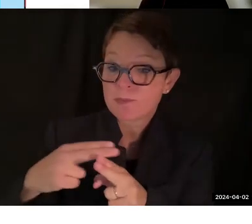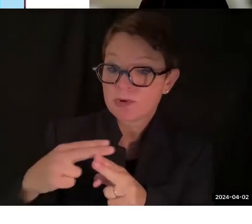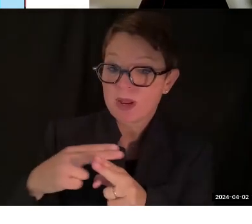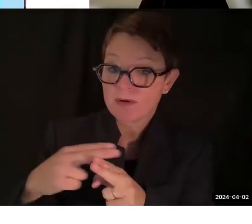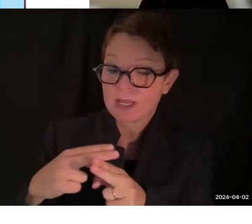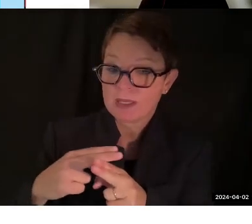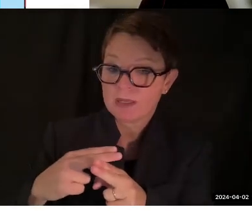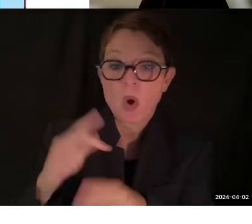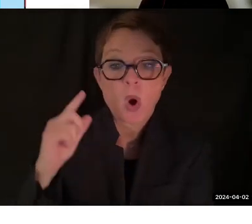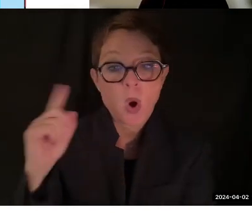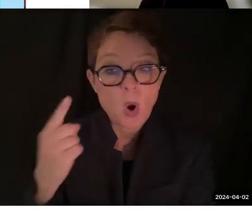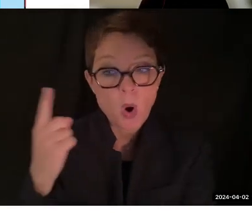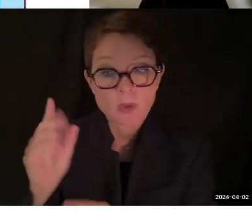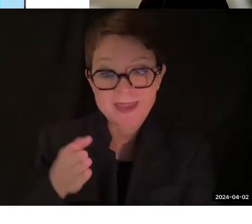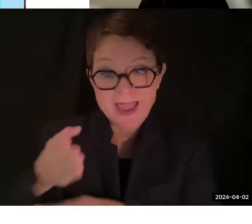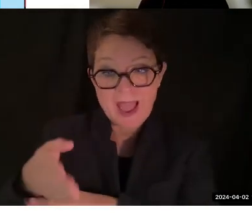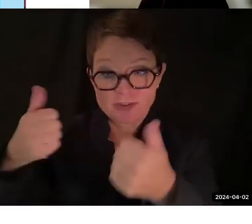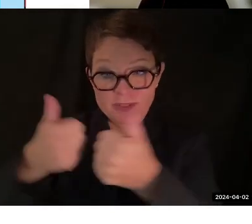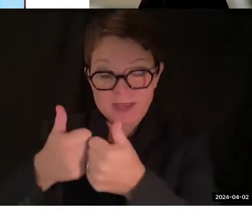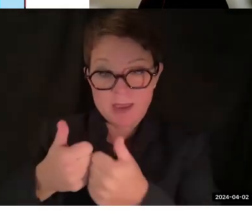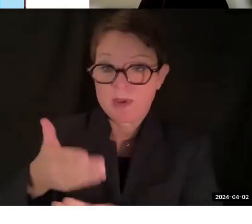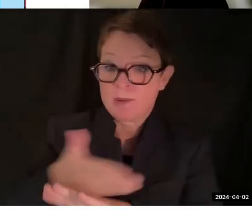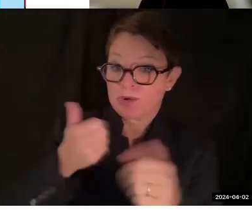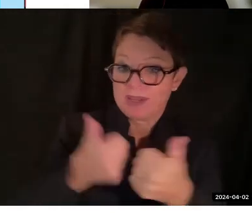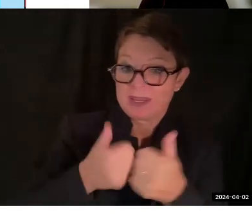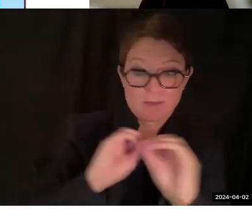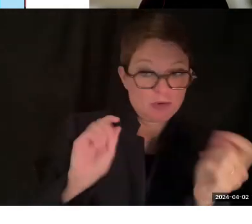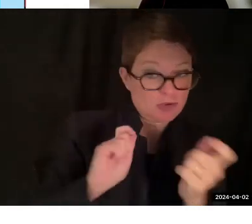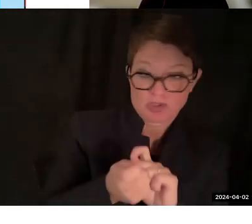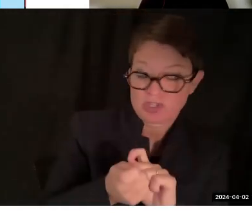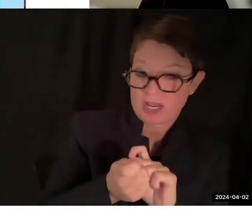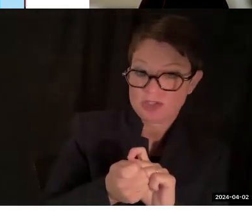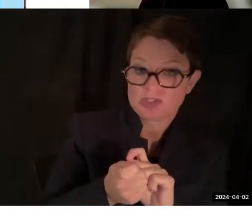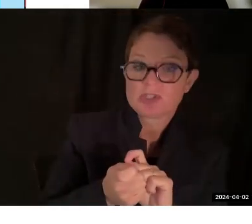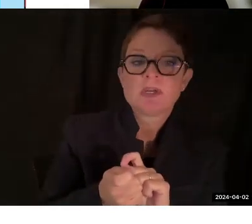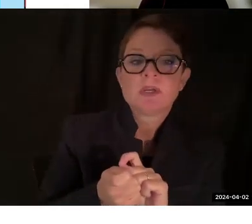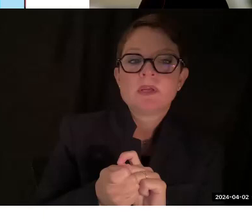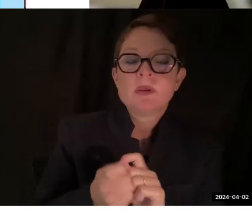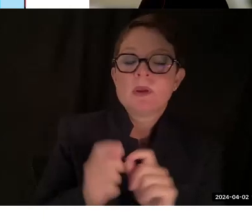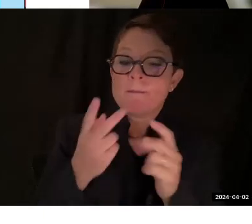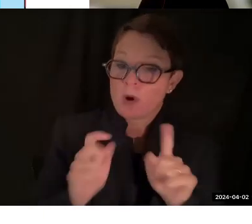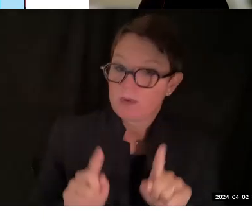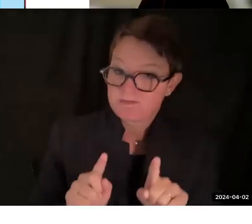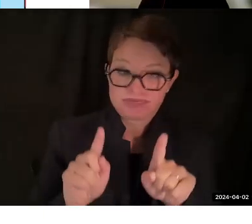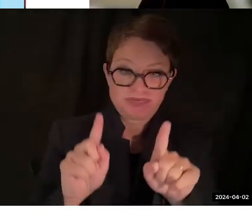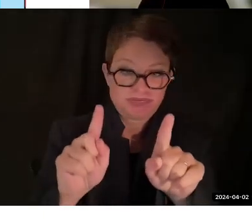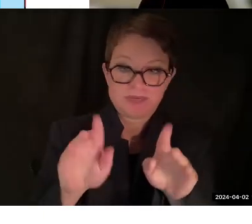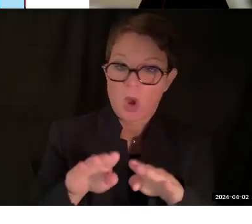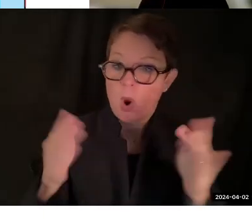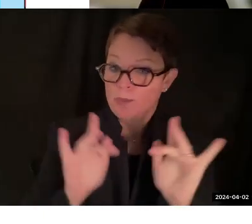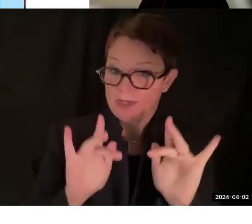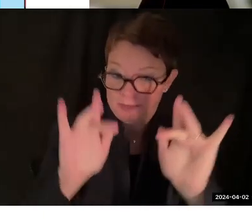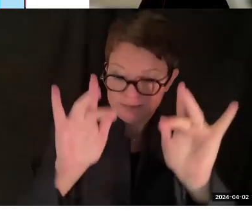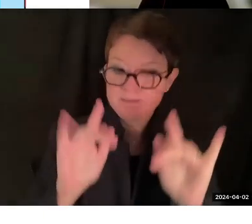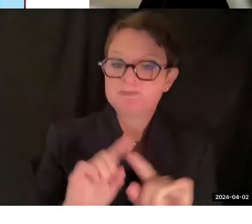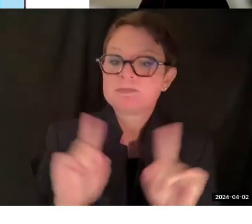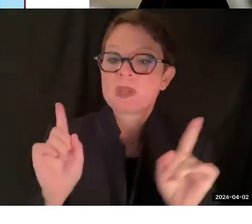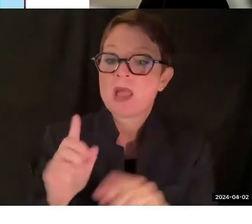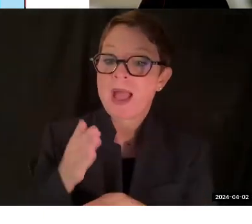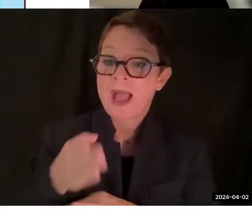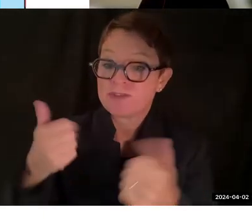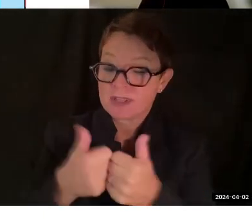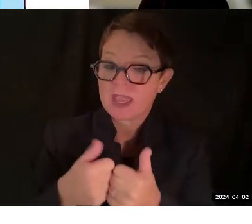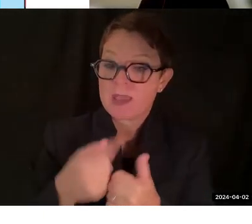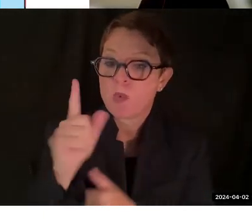condition only post-game. So pre-game, there is no change. Both lanes of traffic would remain open. Post-game, 1 lane